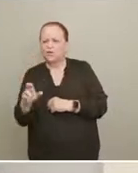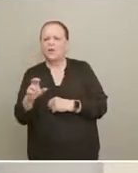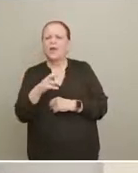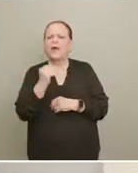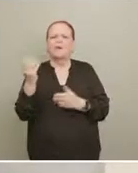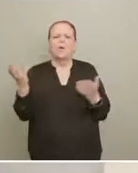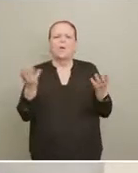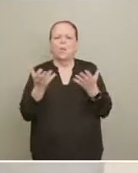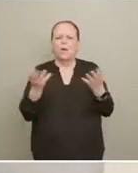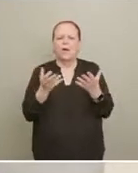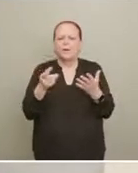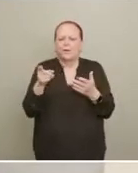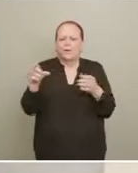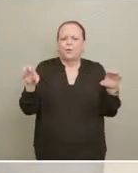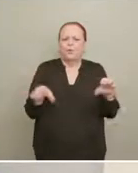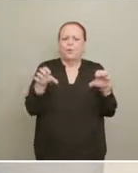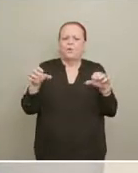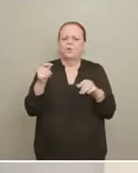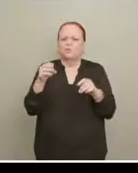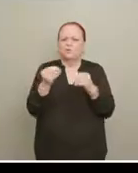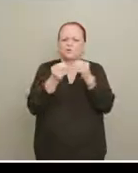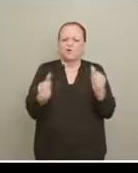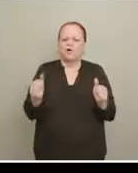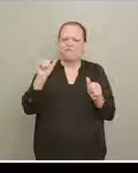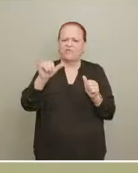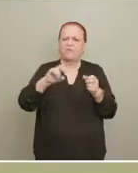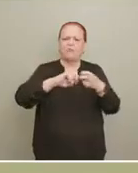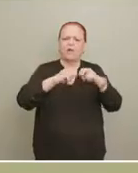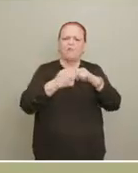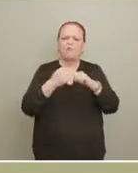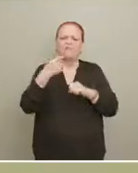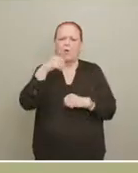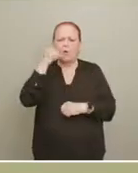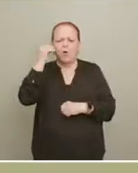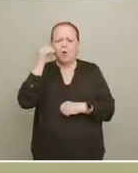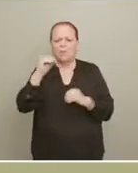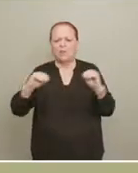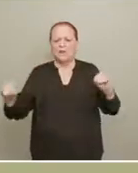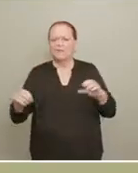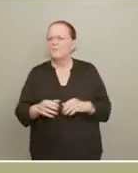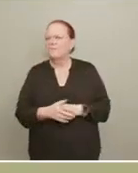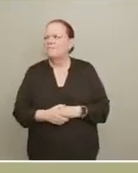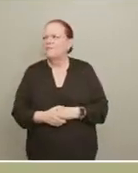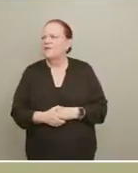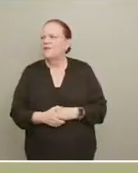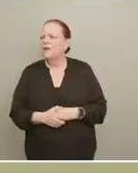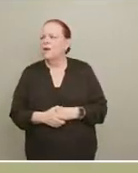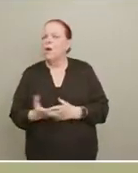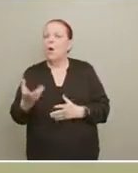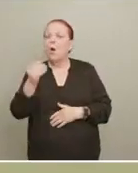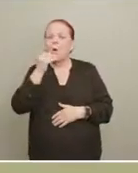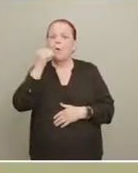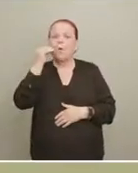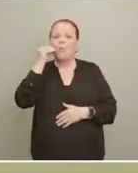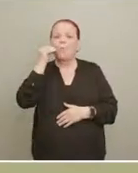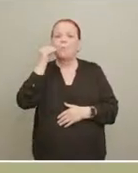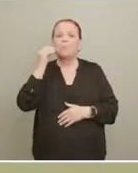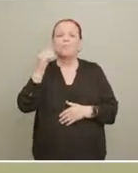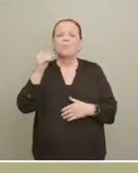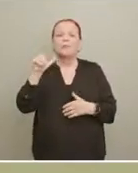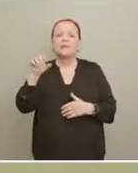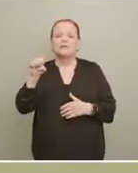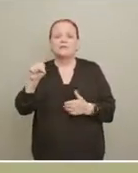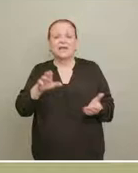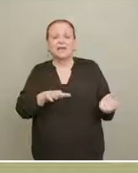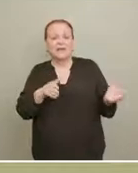what efforts are being made on that front? That's a lot to unpack. So the first question is related to homeless deaths. Does anybody wish to answer